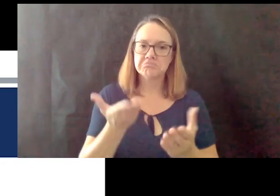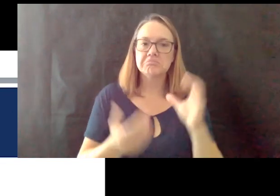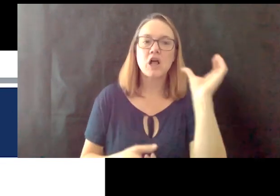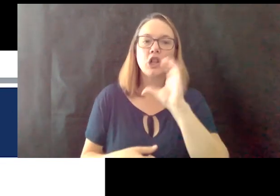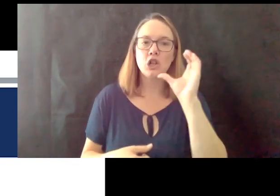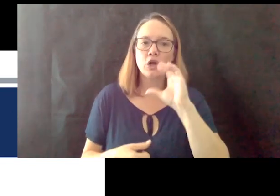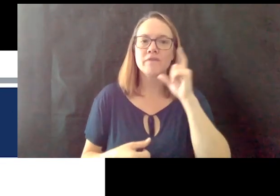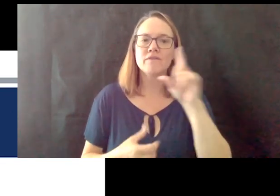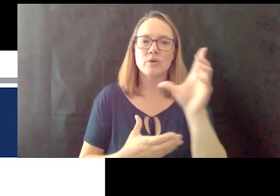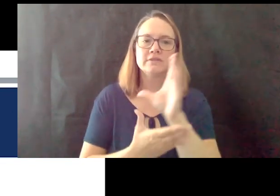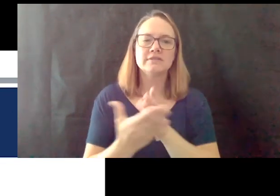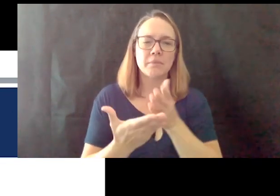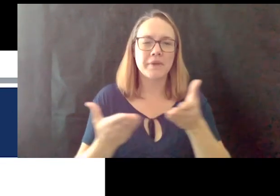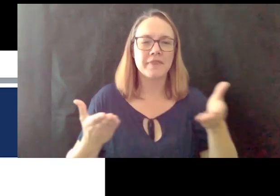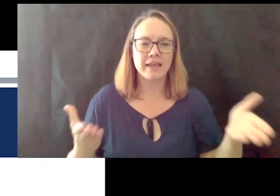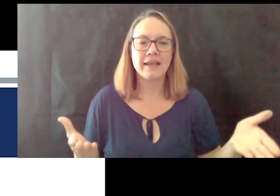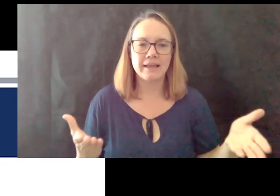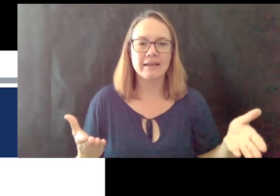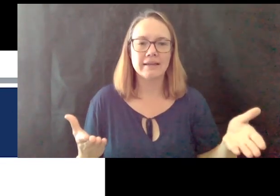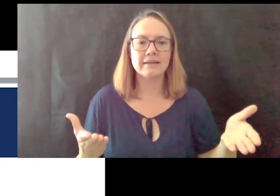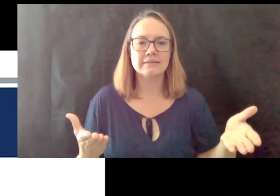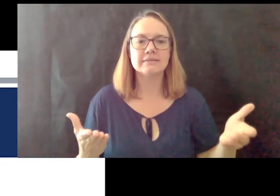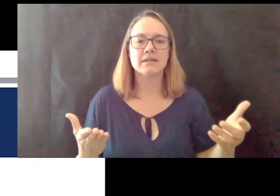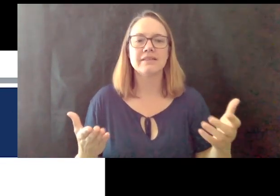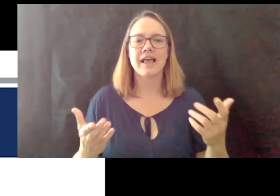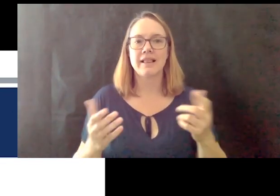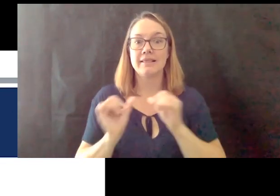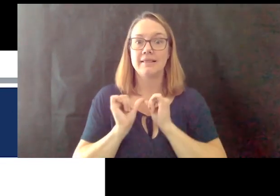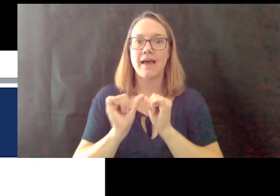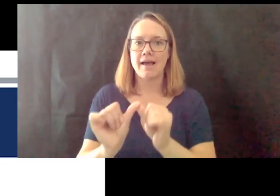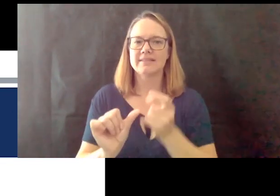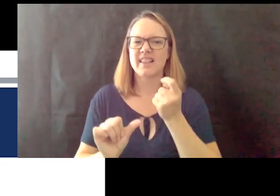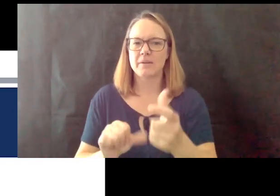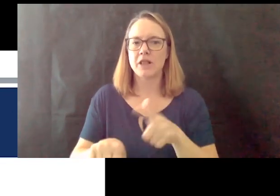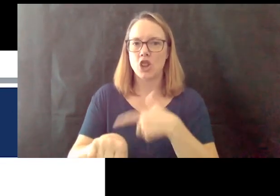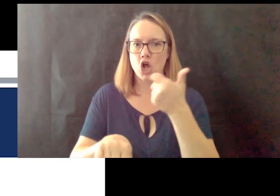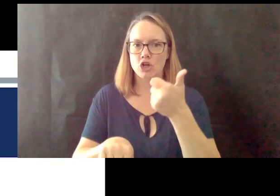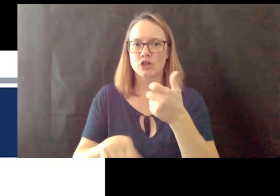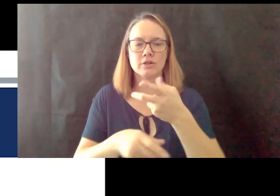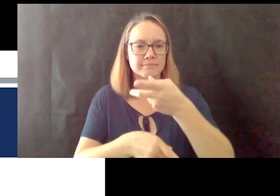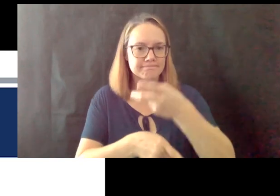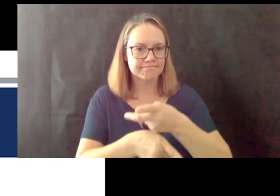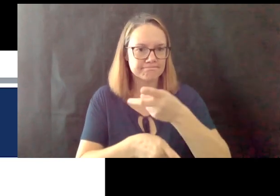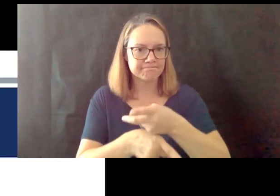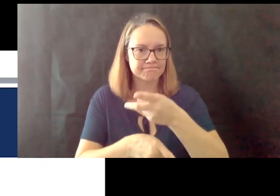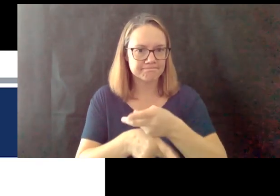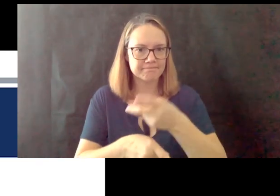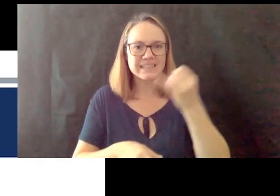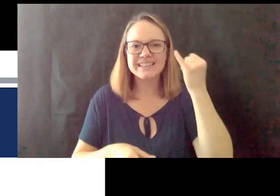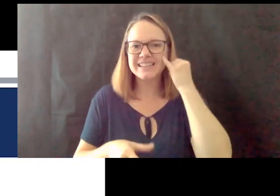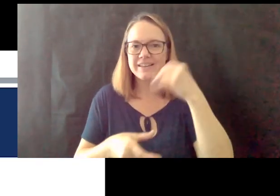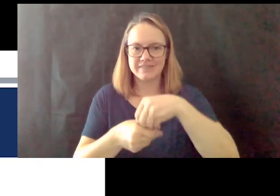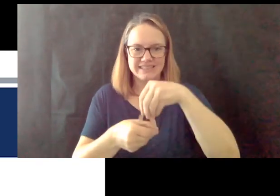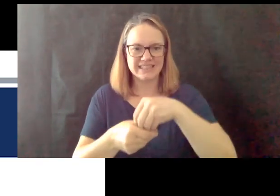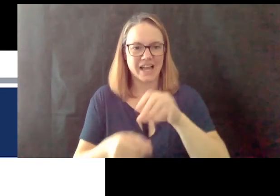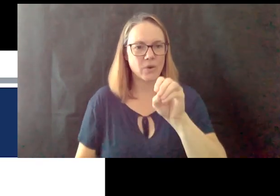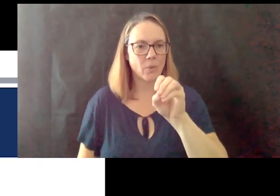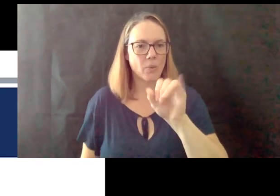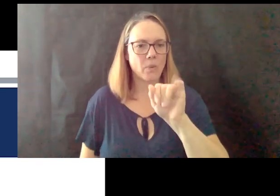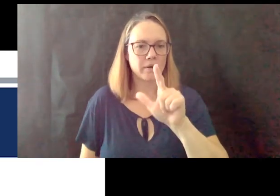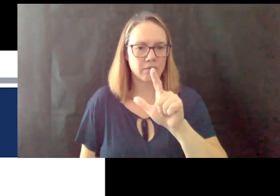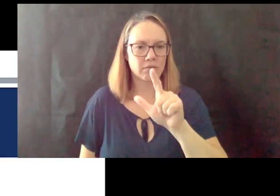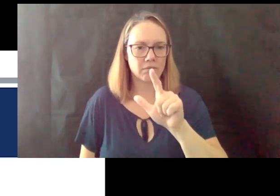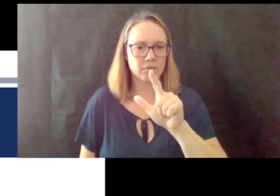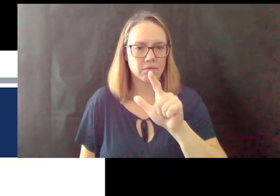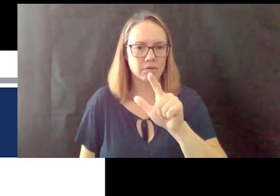items that are packaged so that they have a longer shelf life. Be careful for those that are